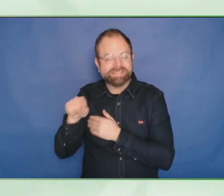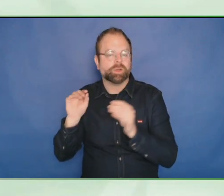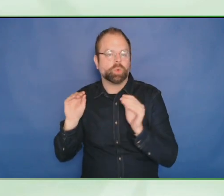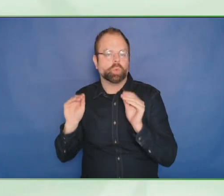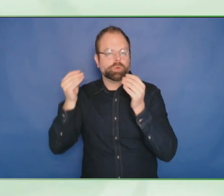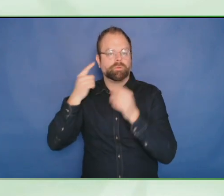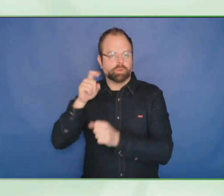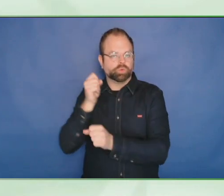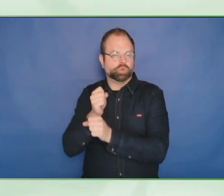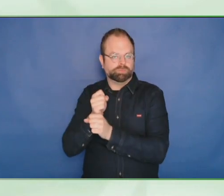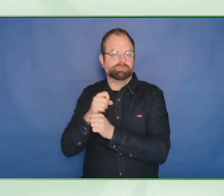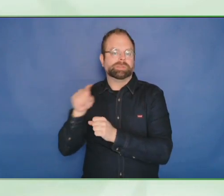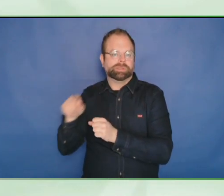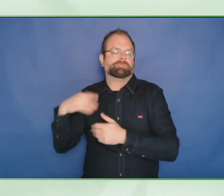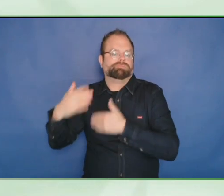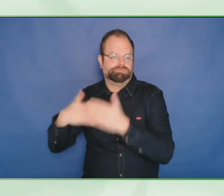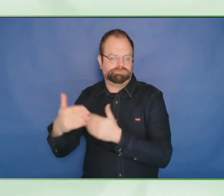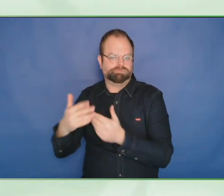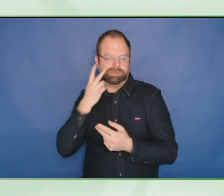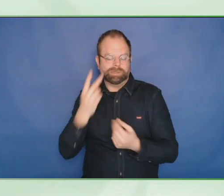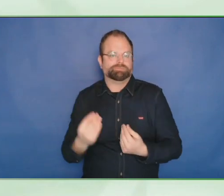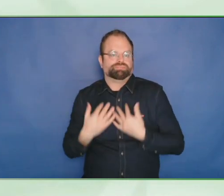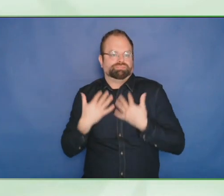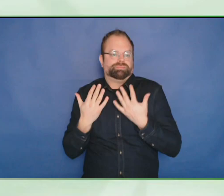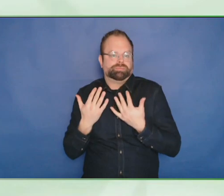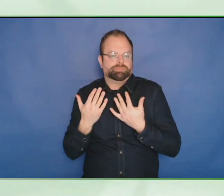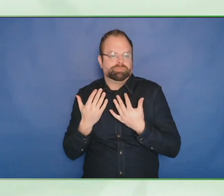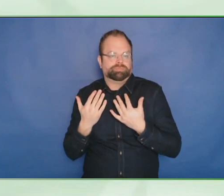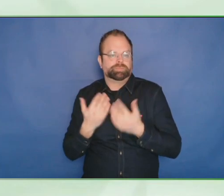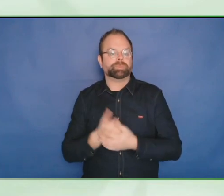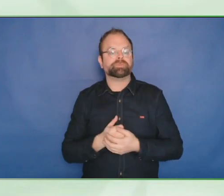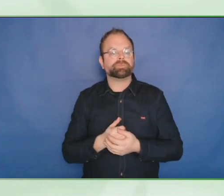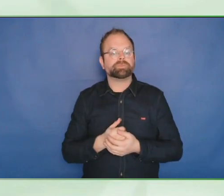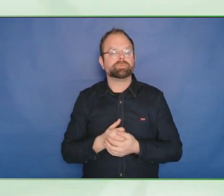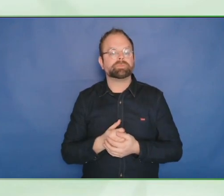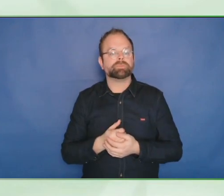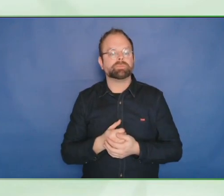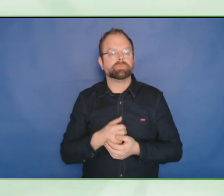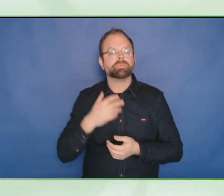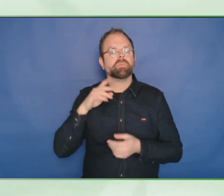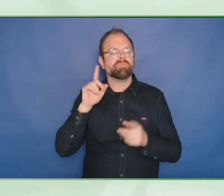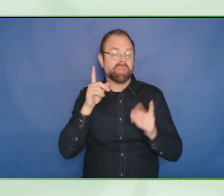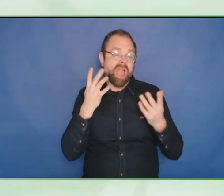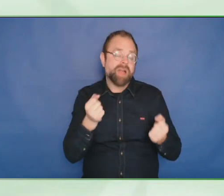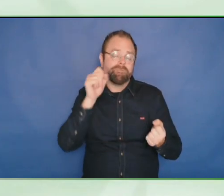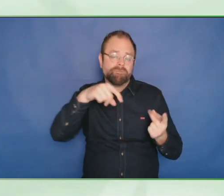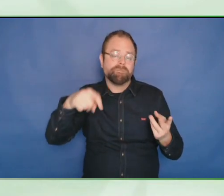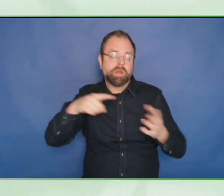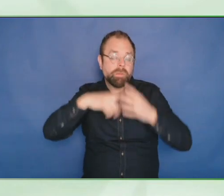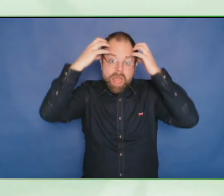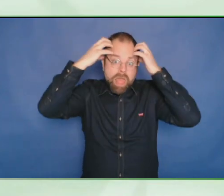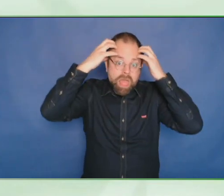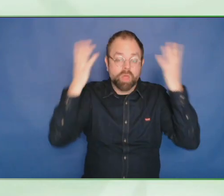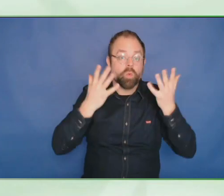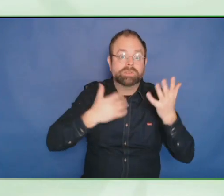my God, what can I do? What can I do? But you only see the people that you